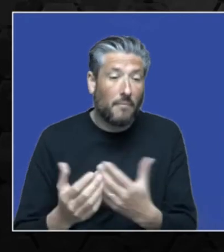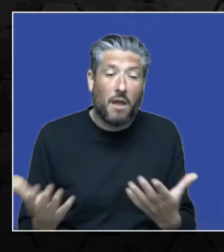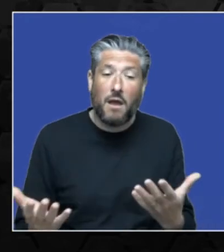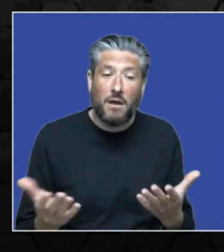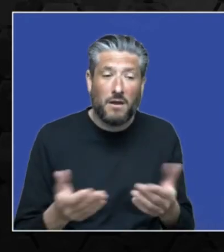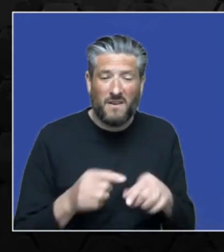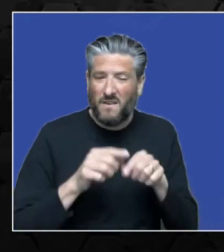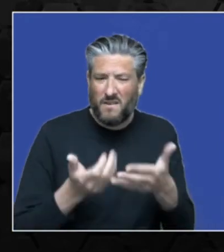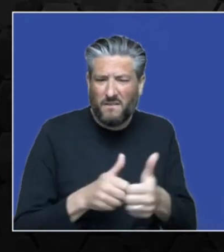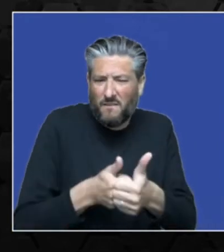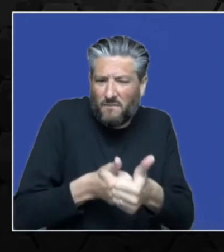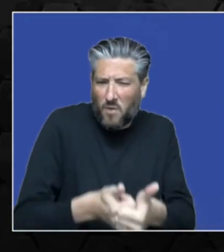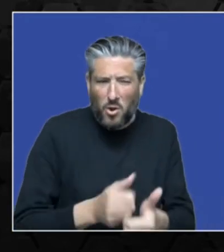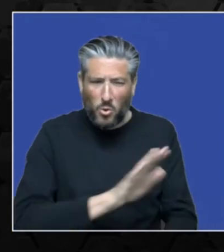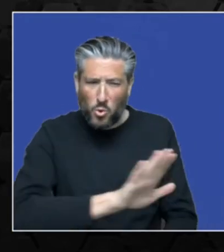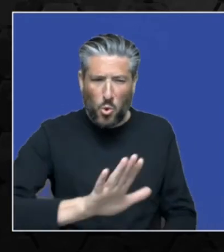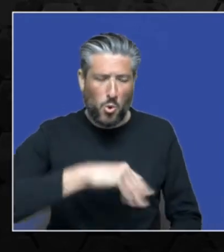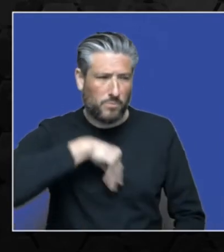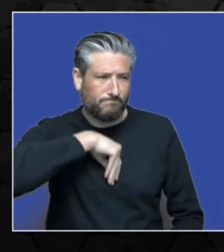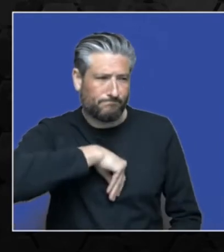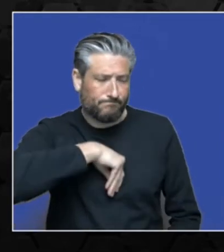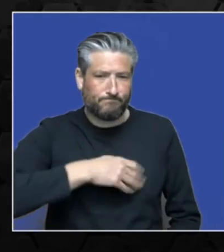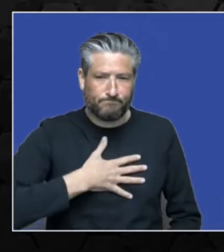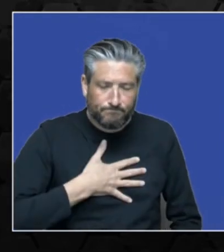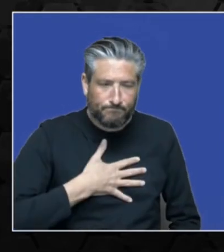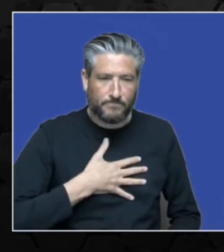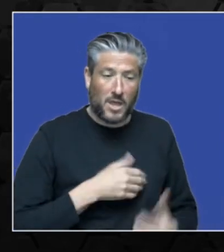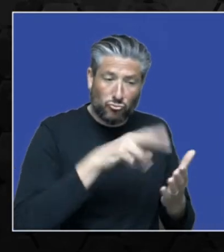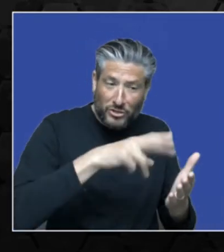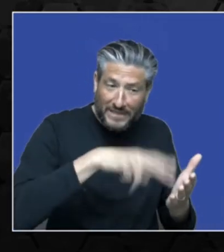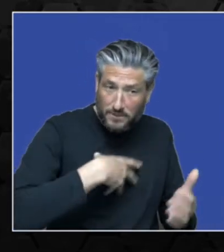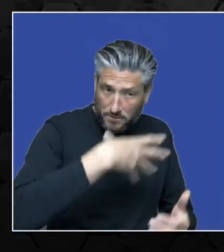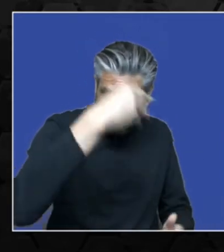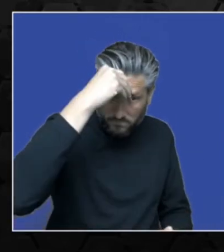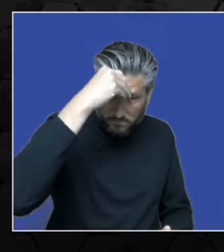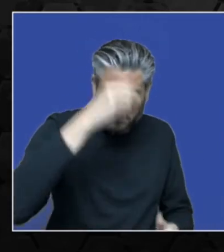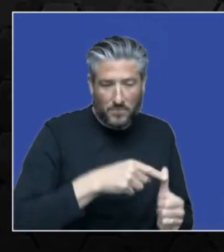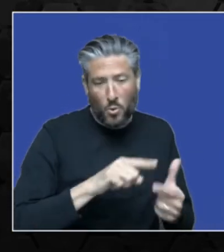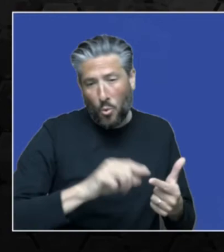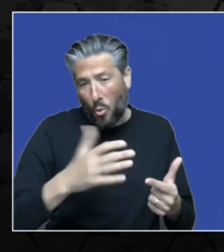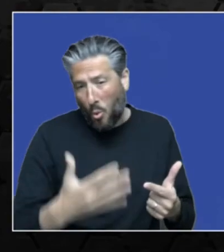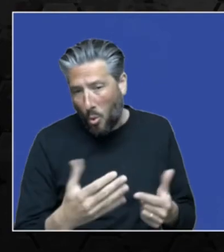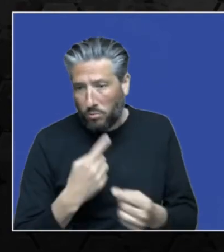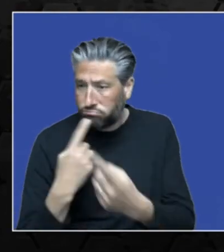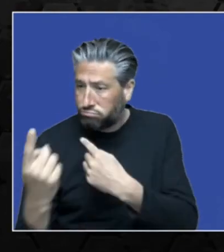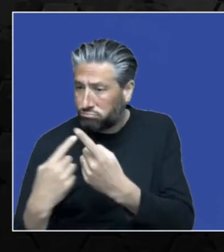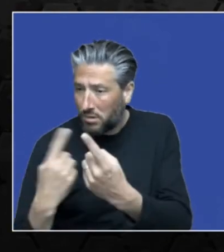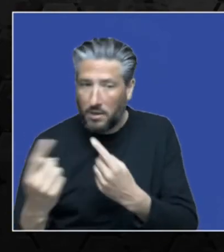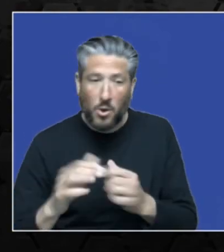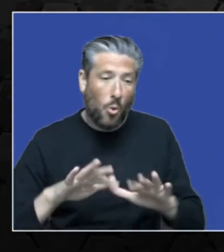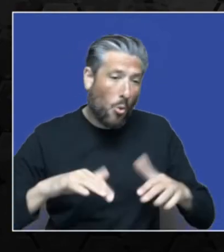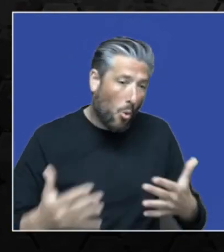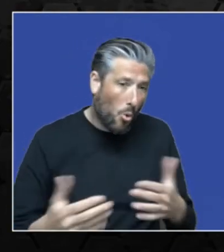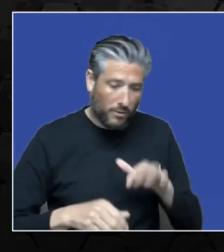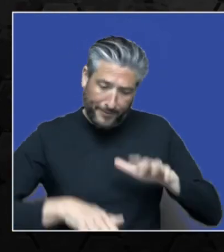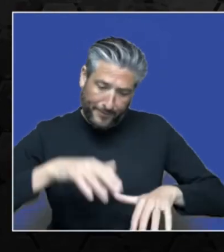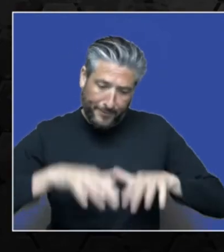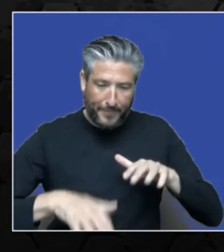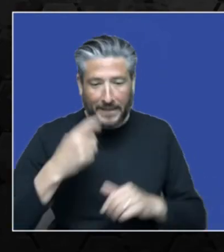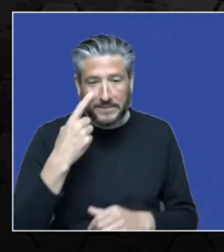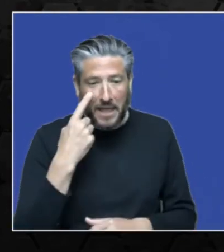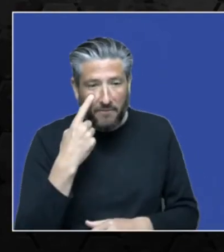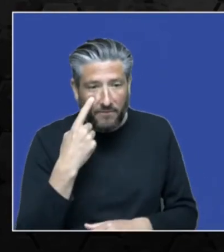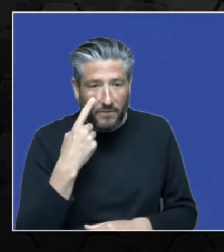like learning from videos, some people like follow more on learn by doing approach and stuff. So yeah, I would just encourage everyone to reach out